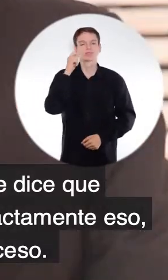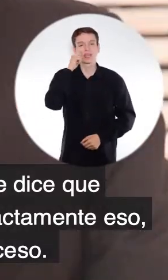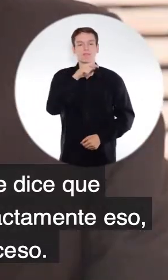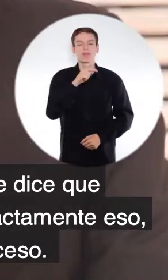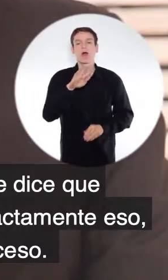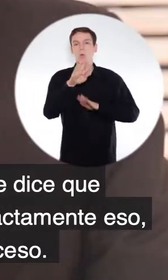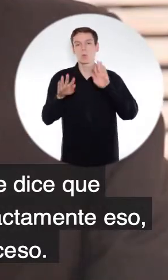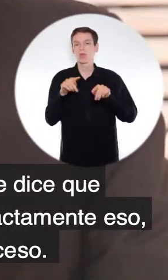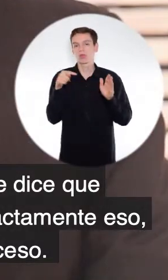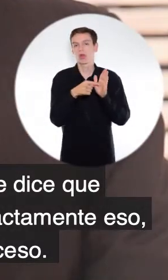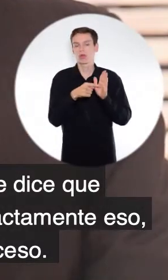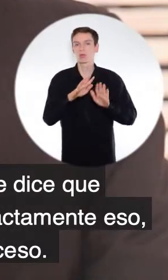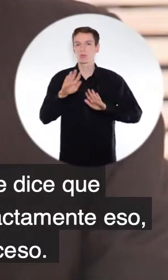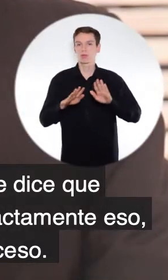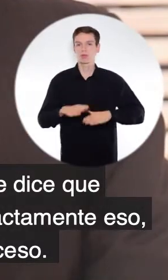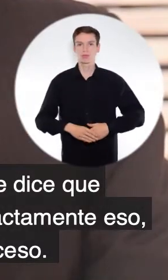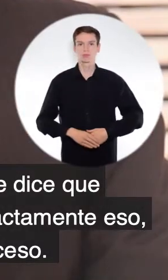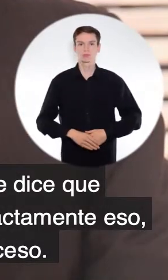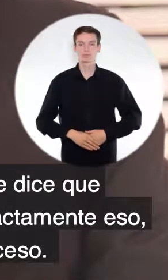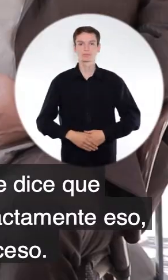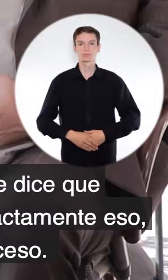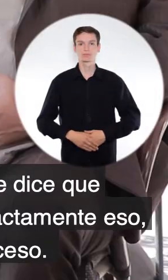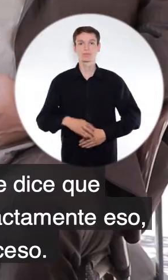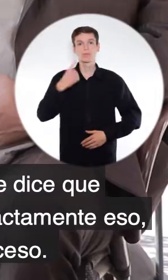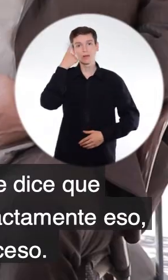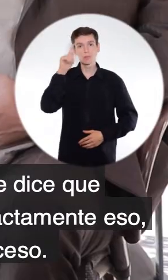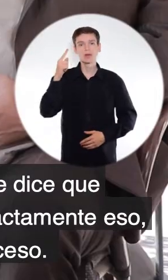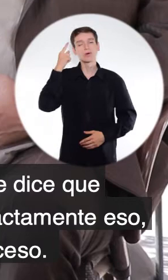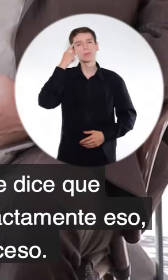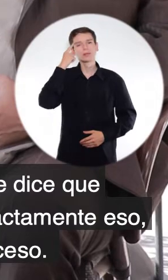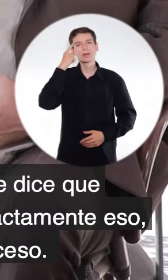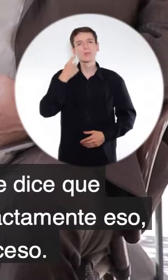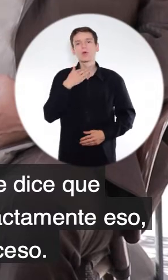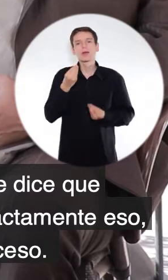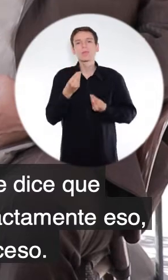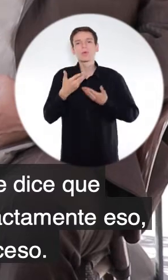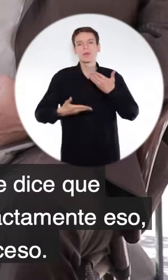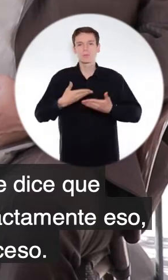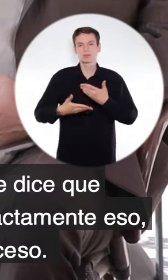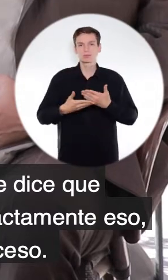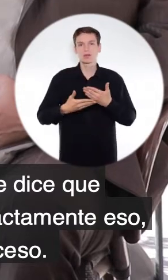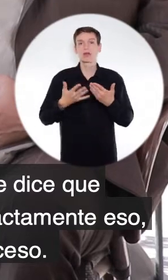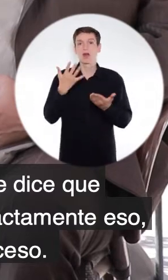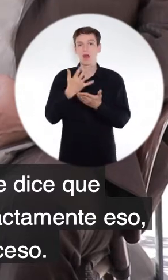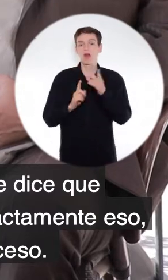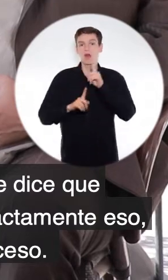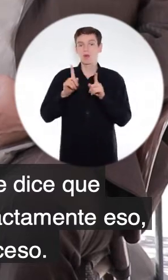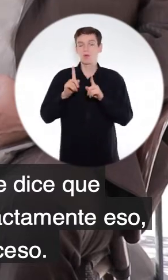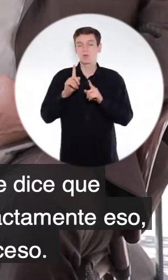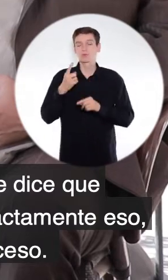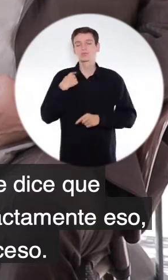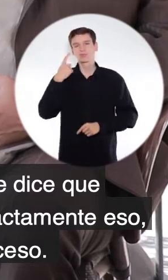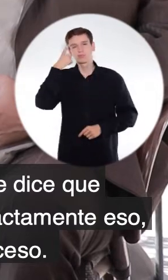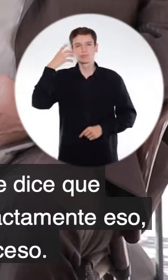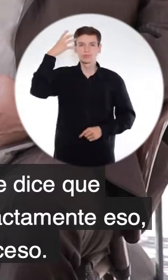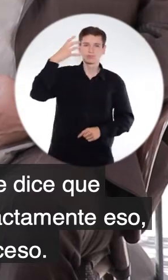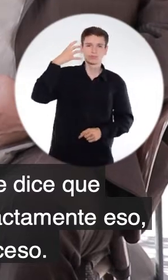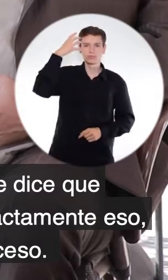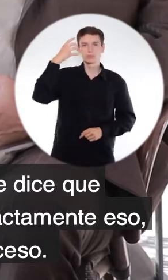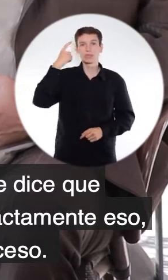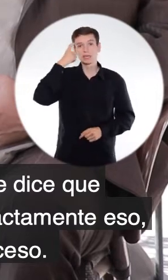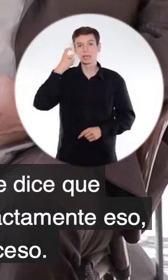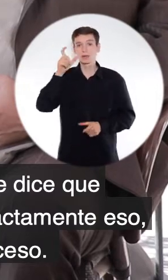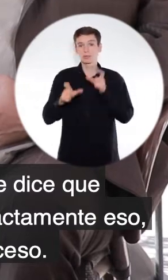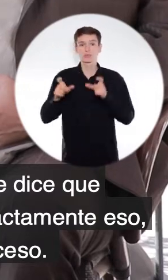who don't want to have a new constitution would do exactly that. Basically keep their 1/3 plus